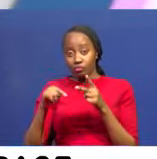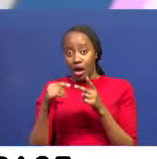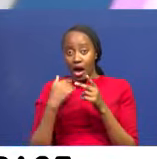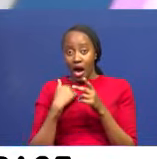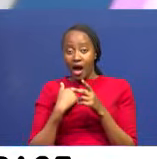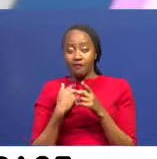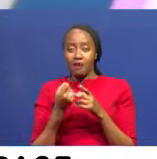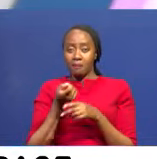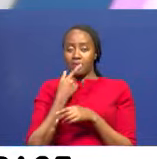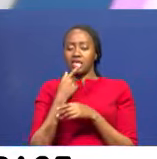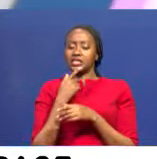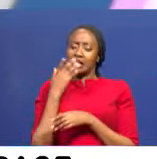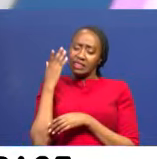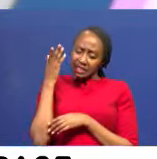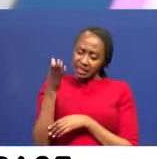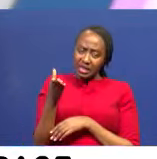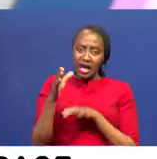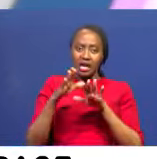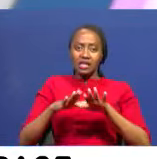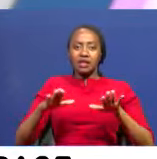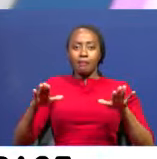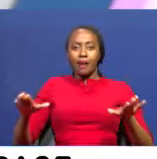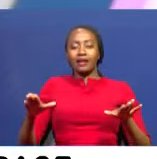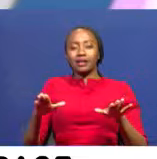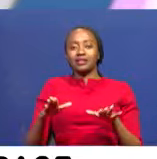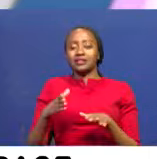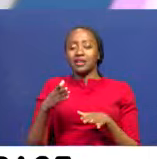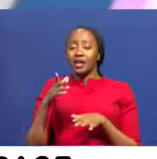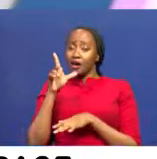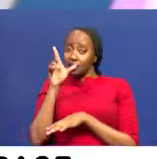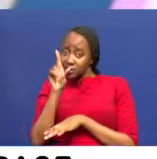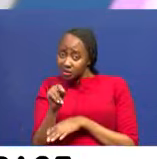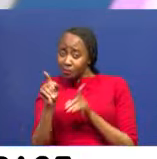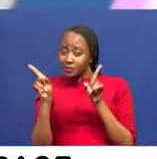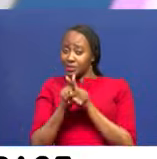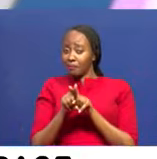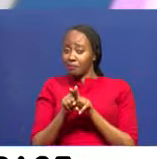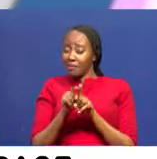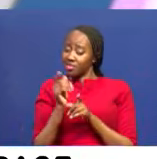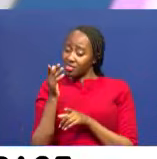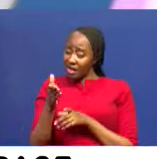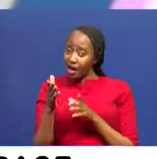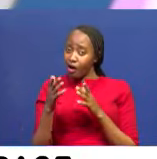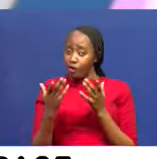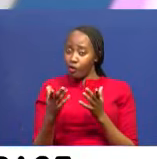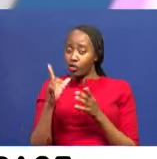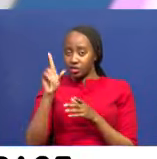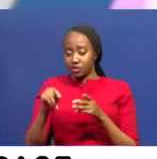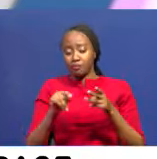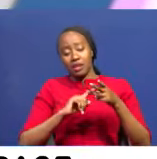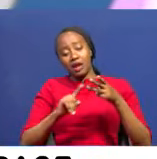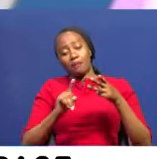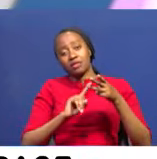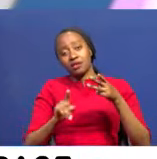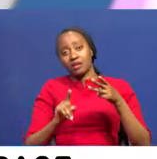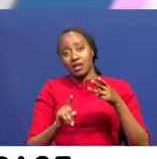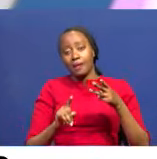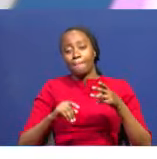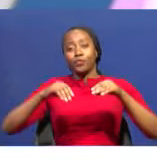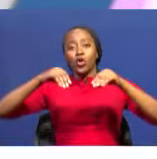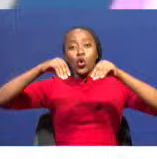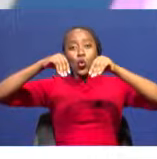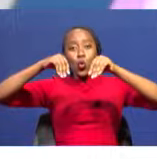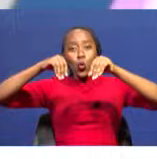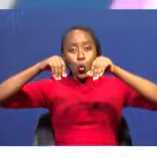are available in the market, available and affordable to the patient. Then the third component is quality.